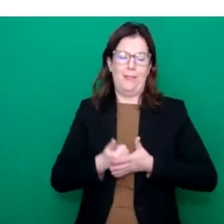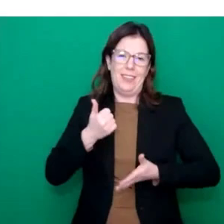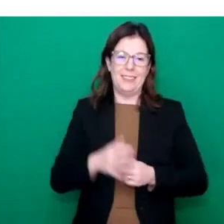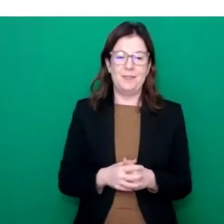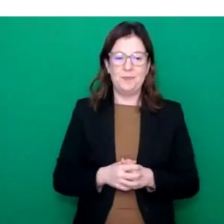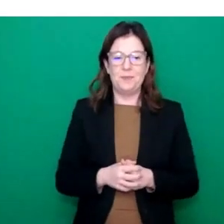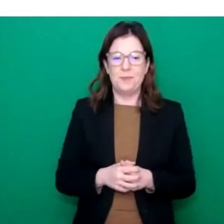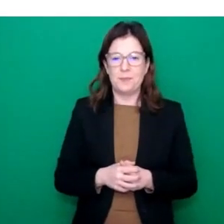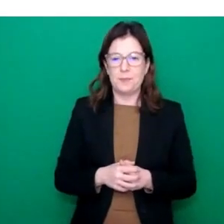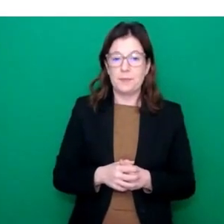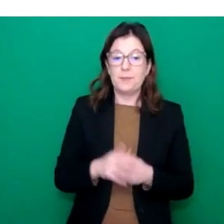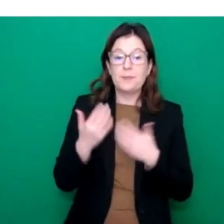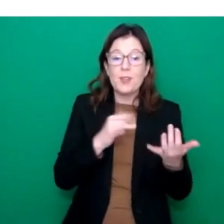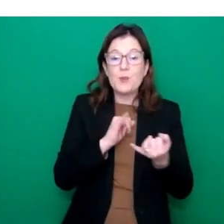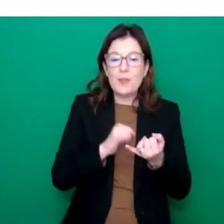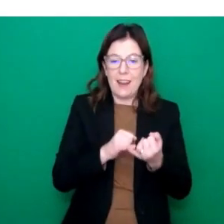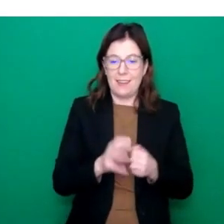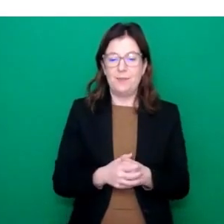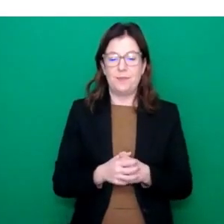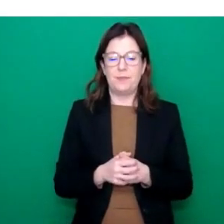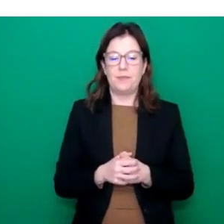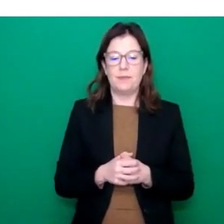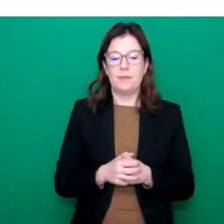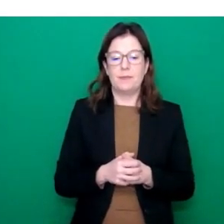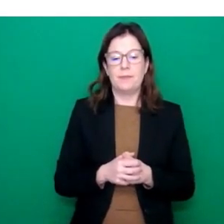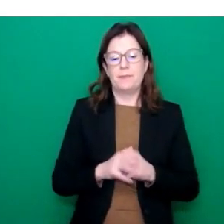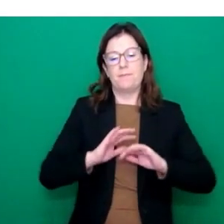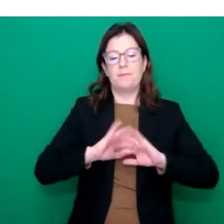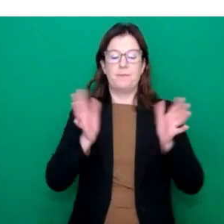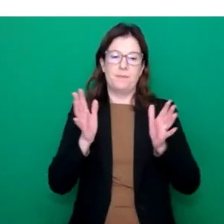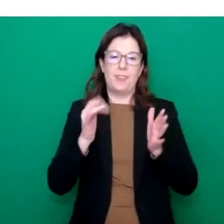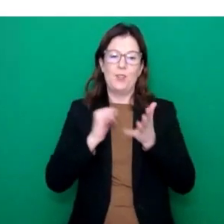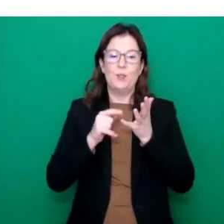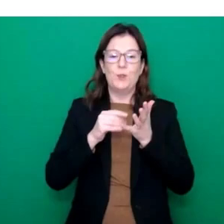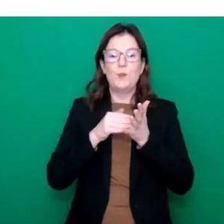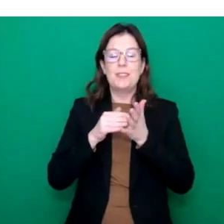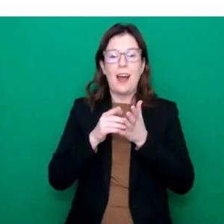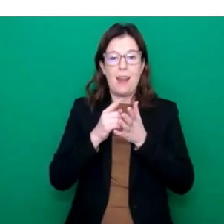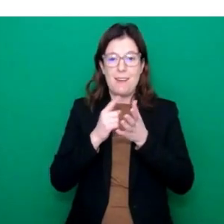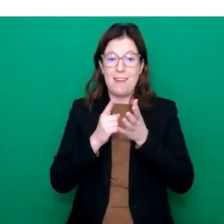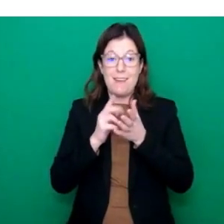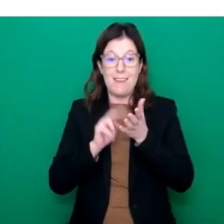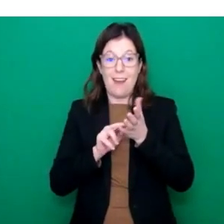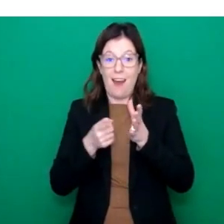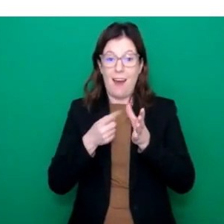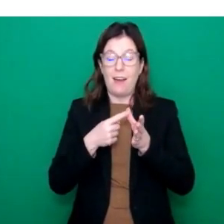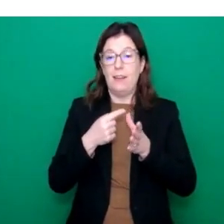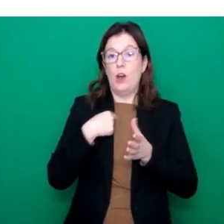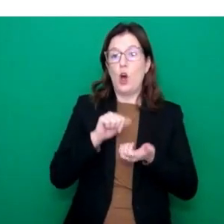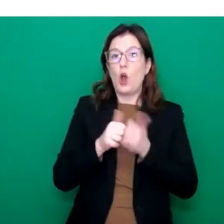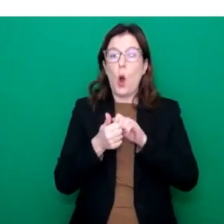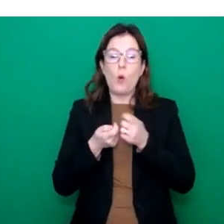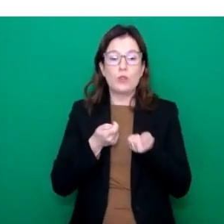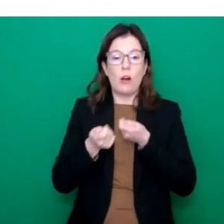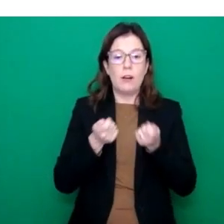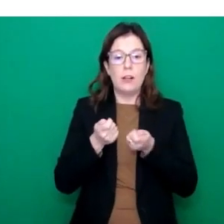And over to you, Susanna. Hi everyone, I'm Susanna. I'm one of the co-directors of